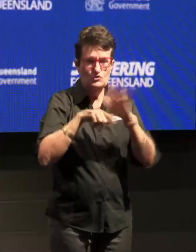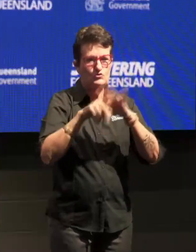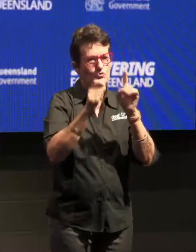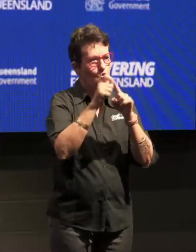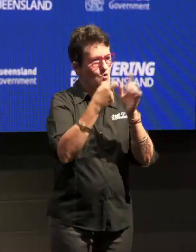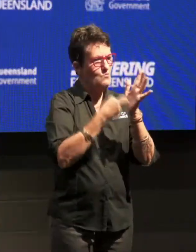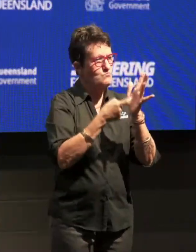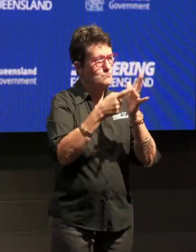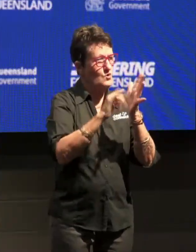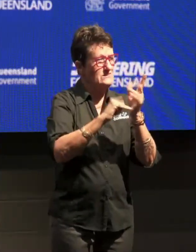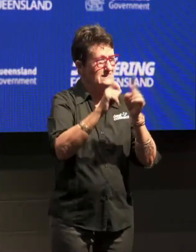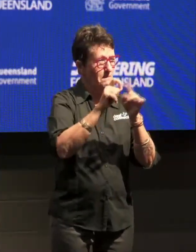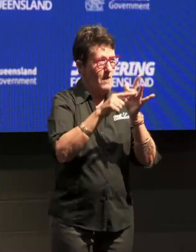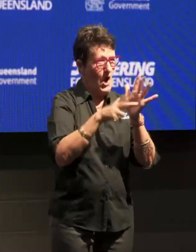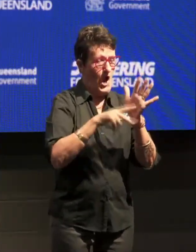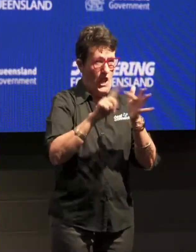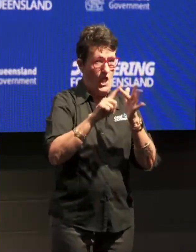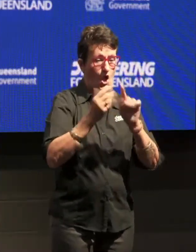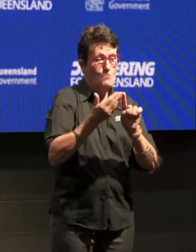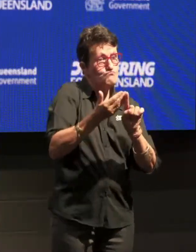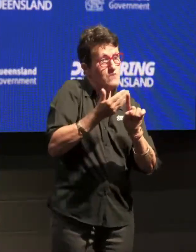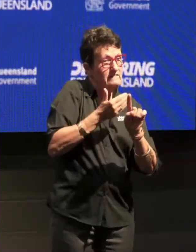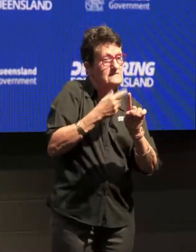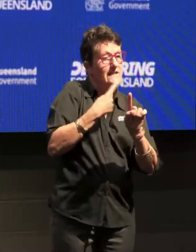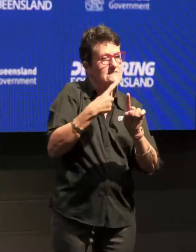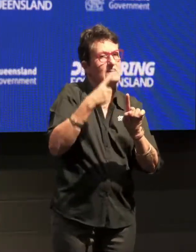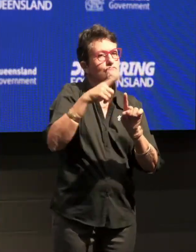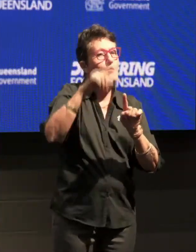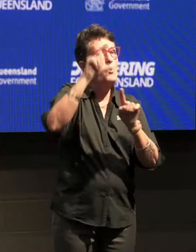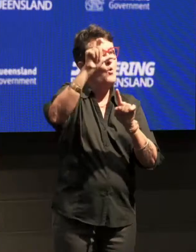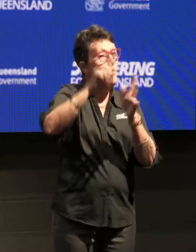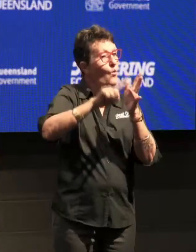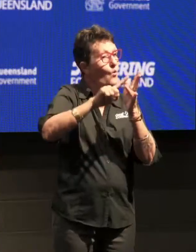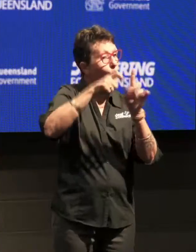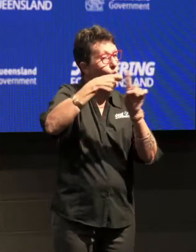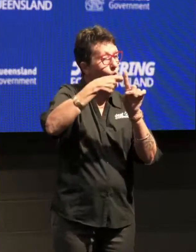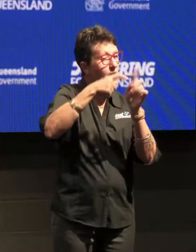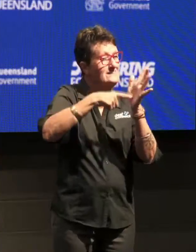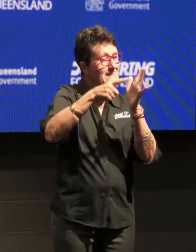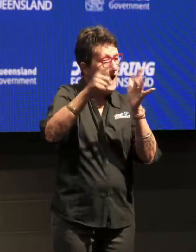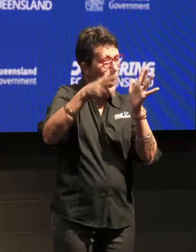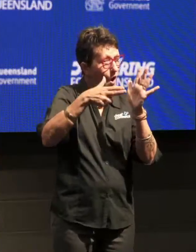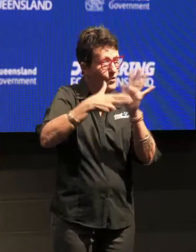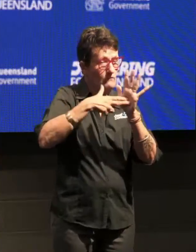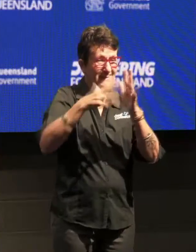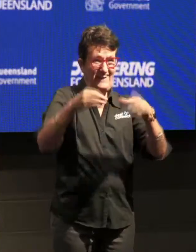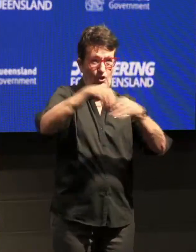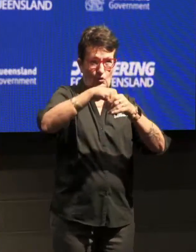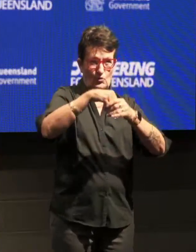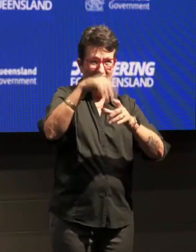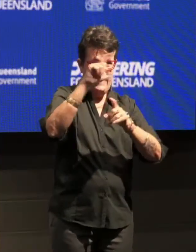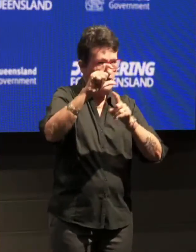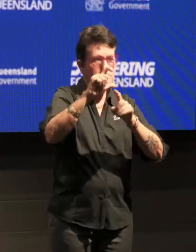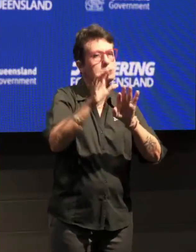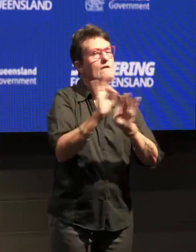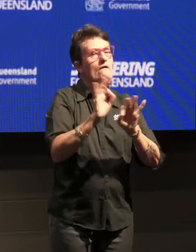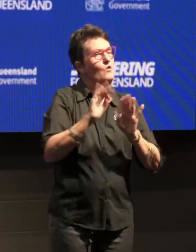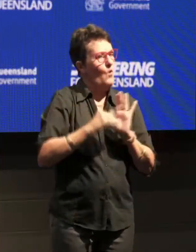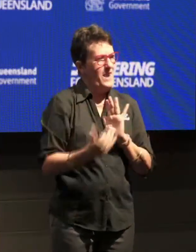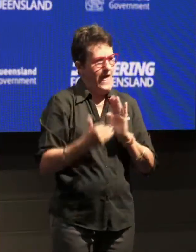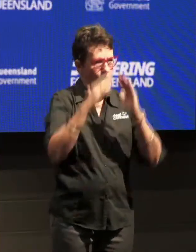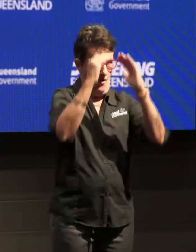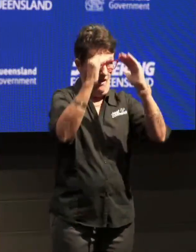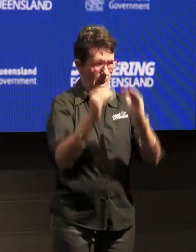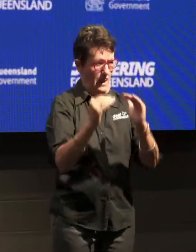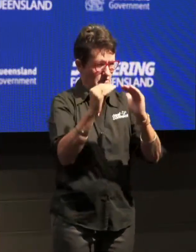That means that previously where the warning stretched right from Cooktown, including Cairns, those areas are no longer in the